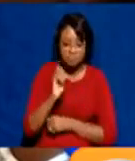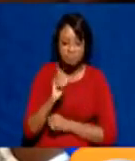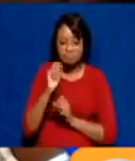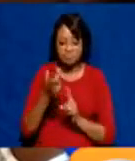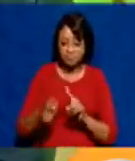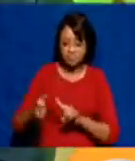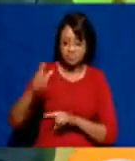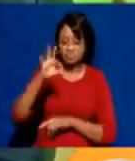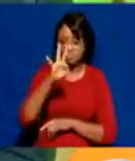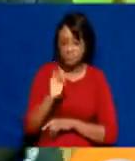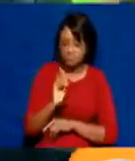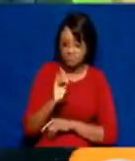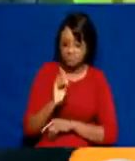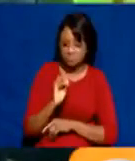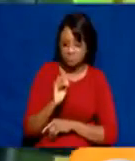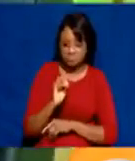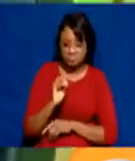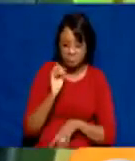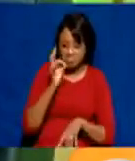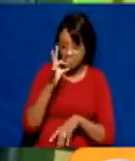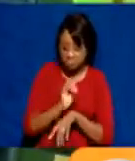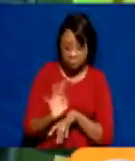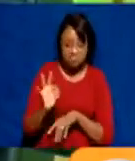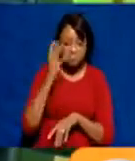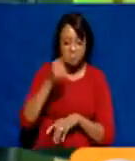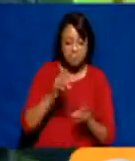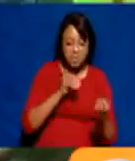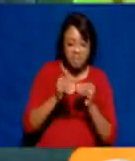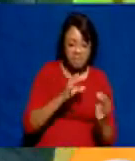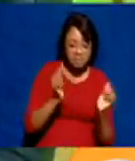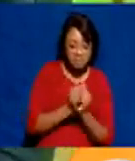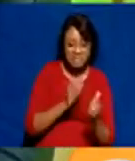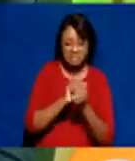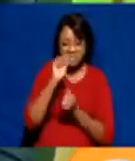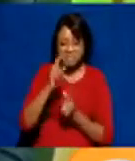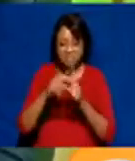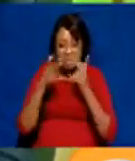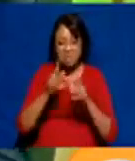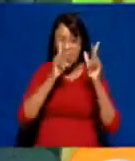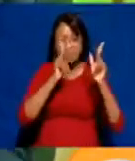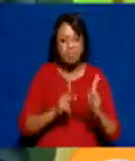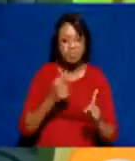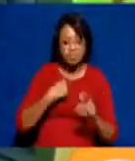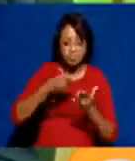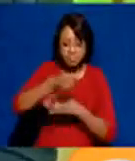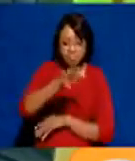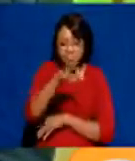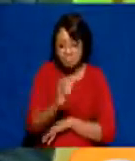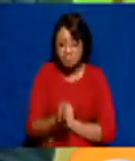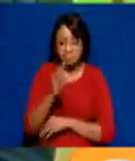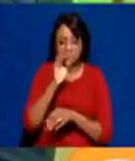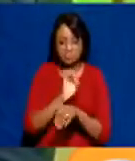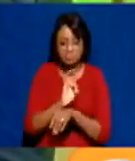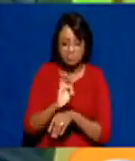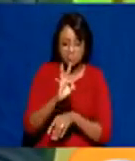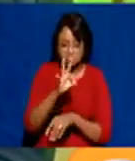up to 30 shillings? Because plastic started at 10, 15 shillings when it started, but right now in Kisumu, it's about 30, 35 shillings. Yeah. That